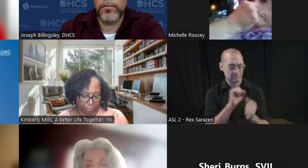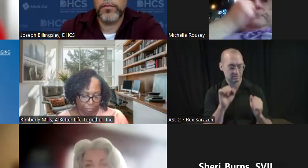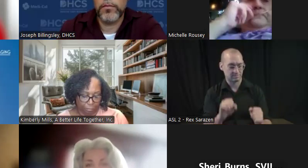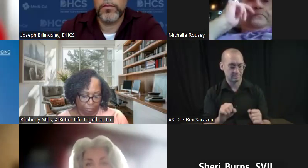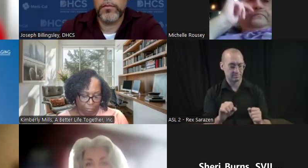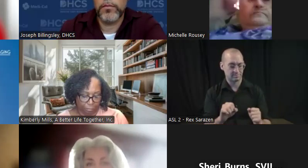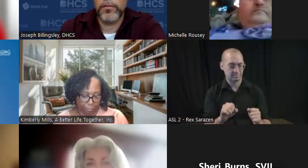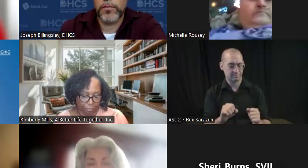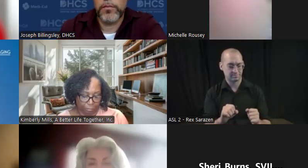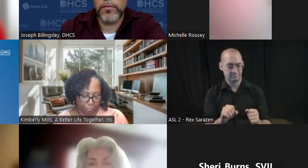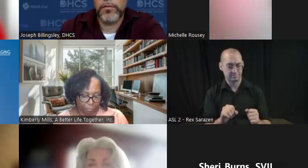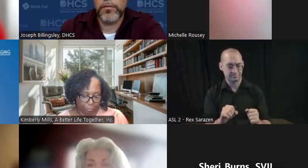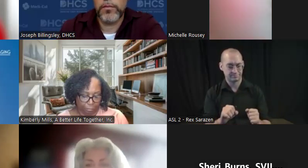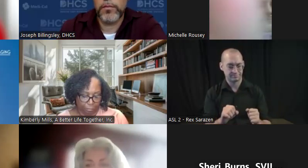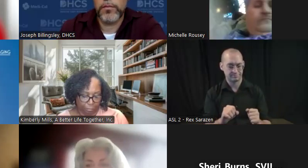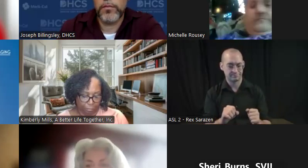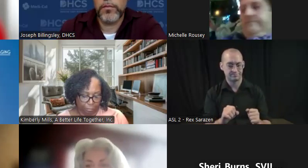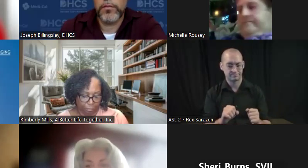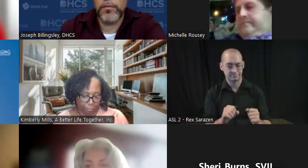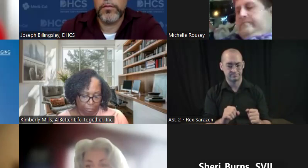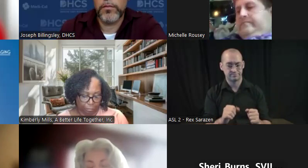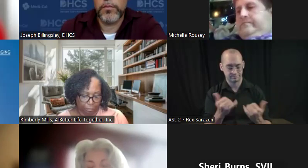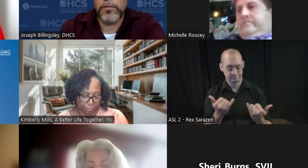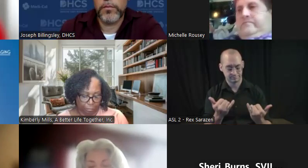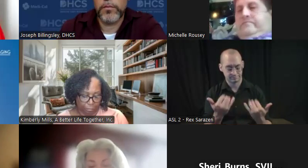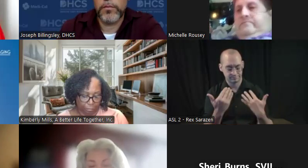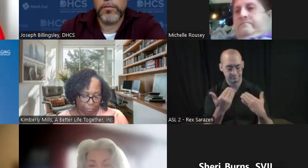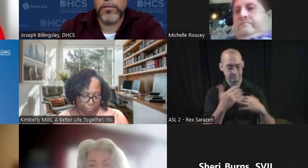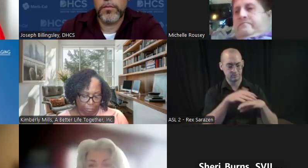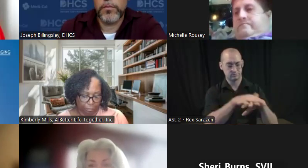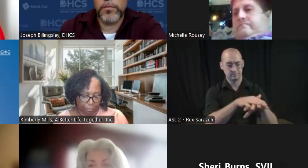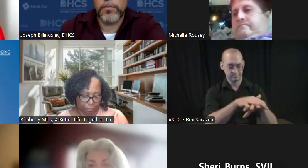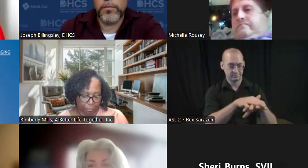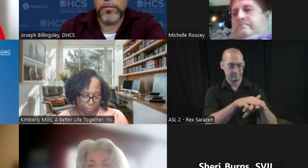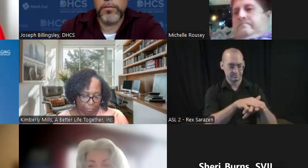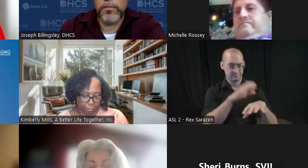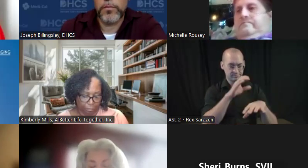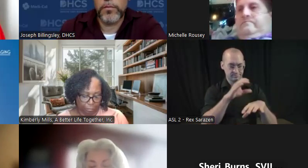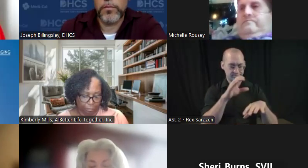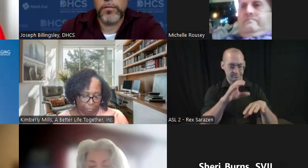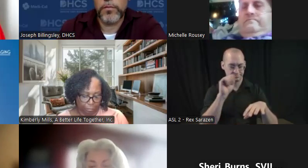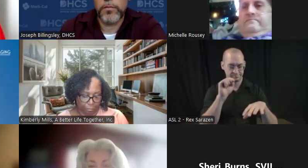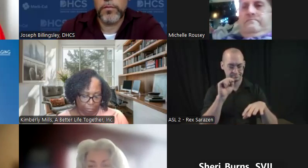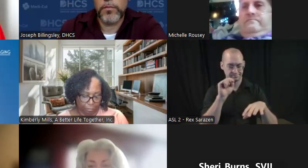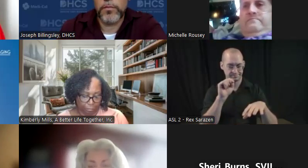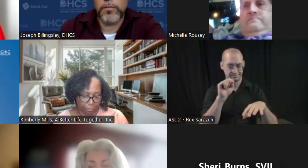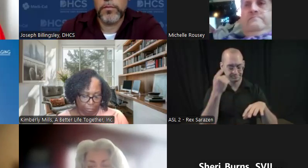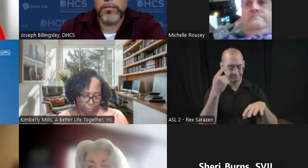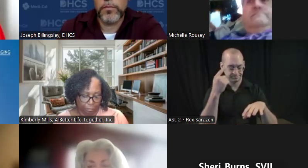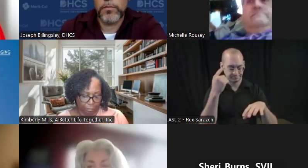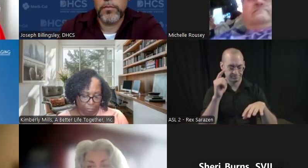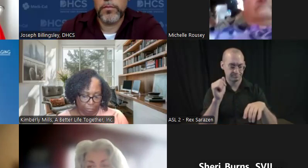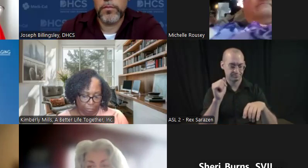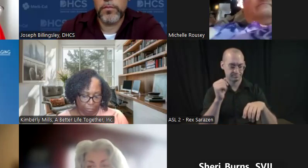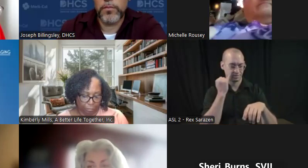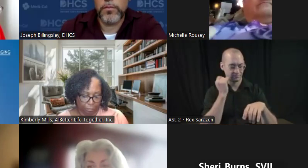agencies are using. And now we're integrating some of that for CCT. And it's like, if we're spending